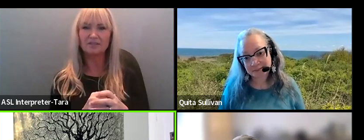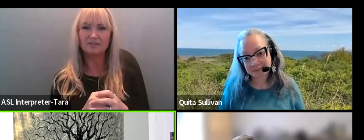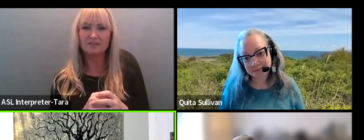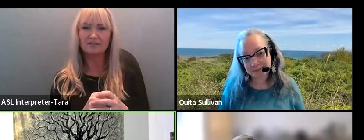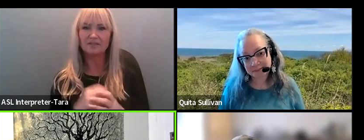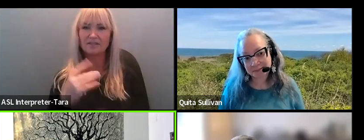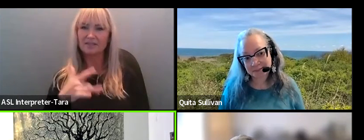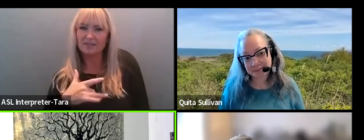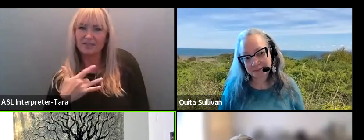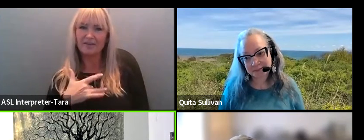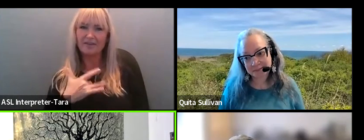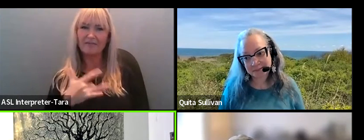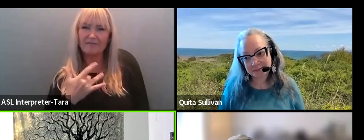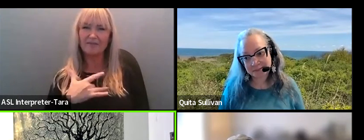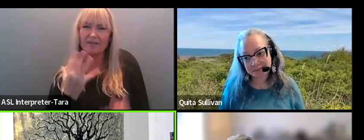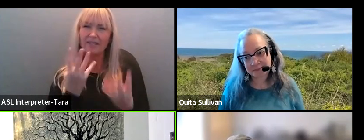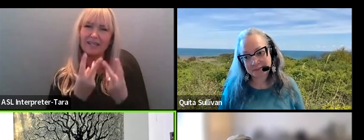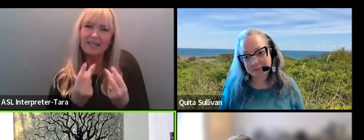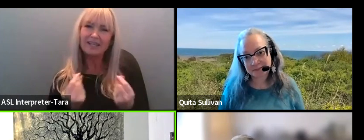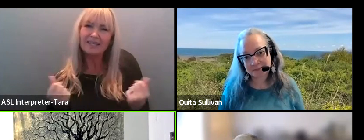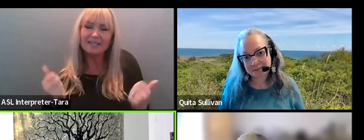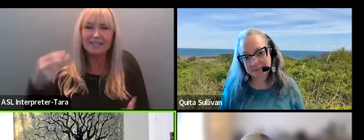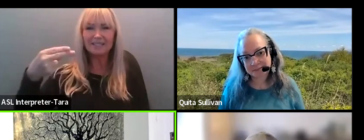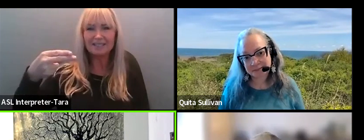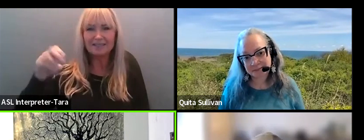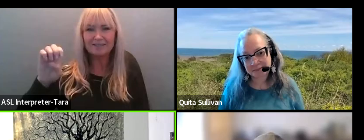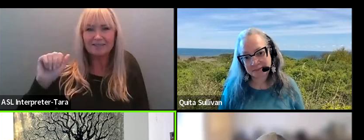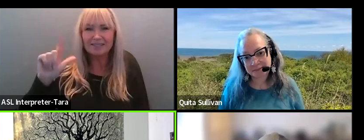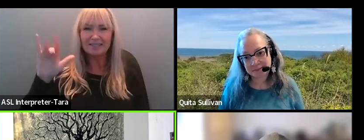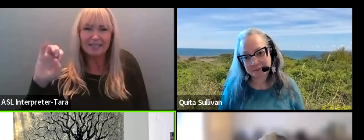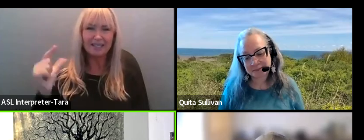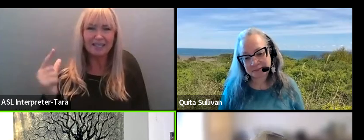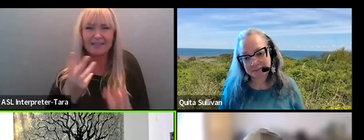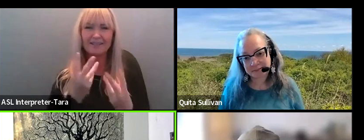felt very healing in itself, like meeting for